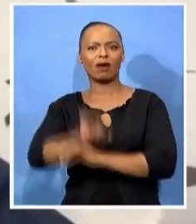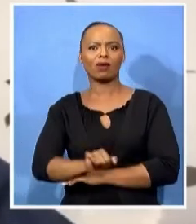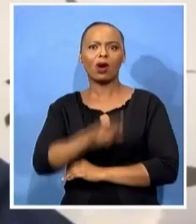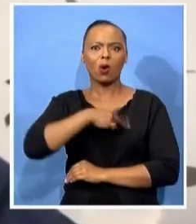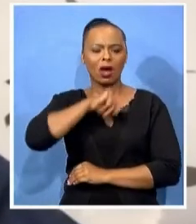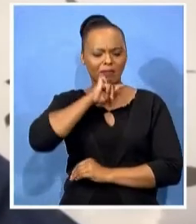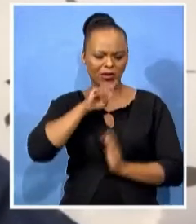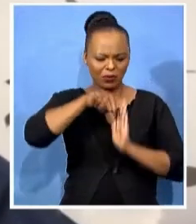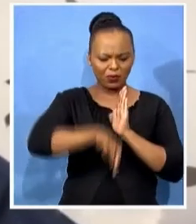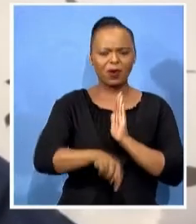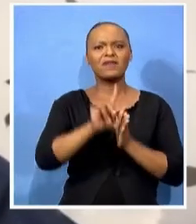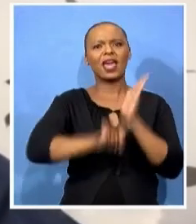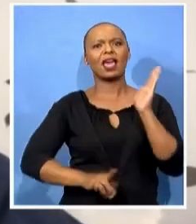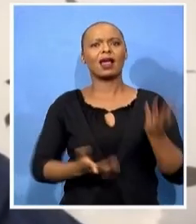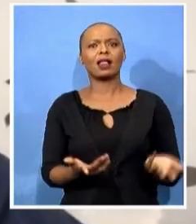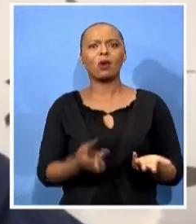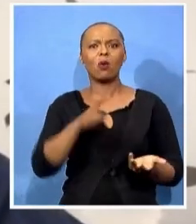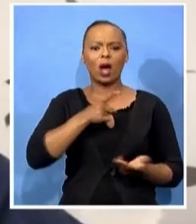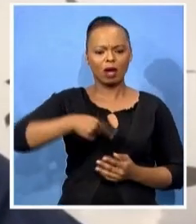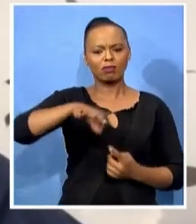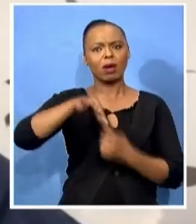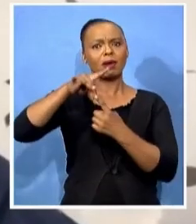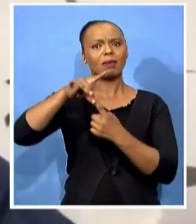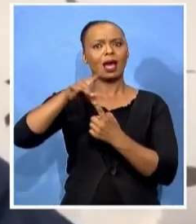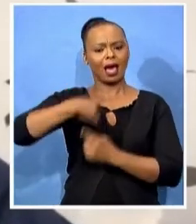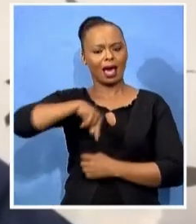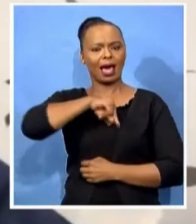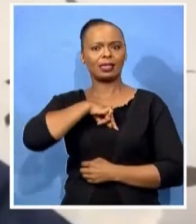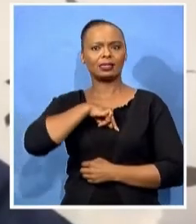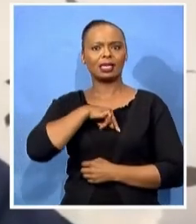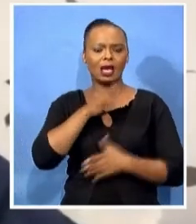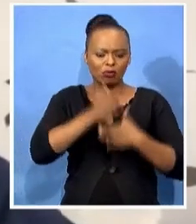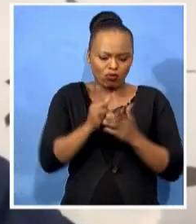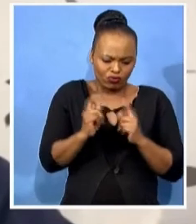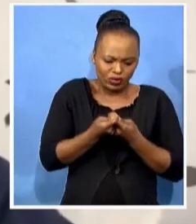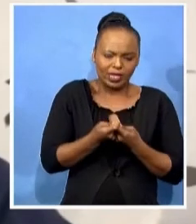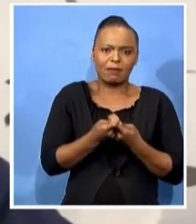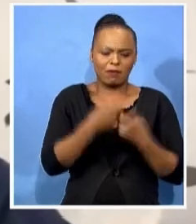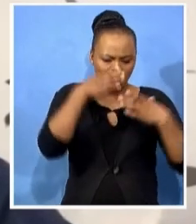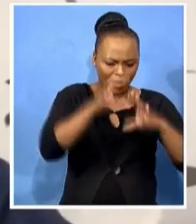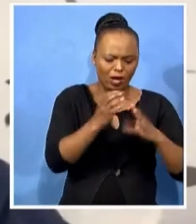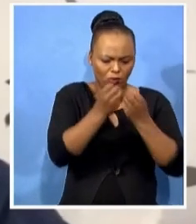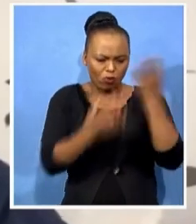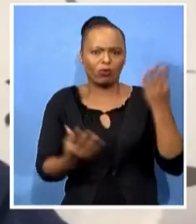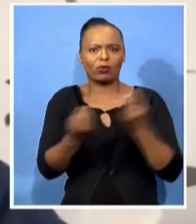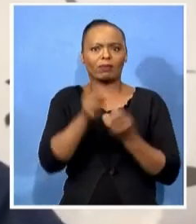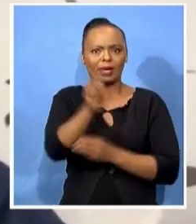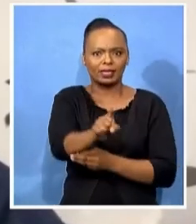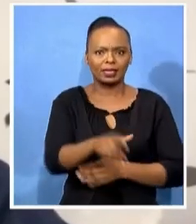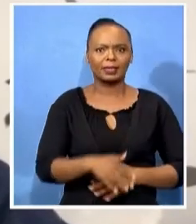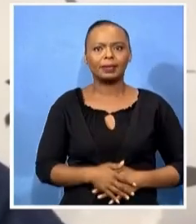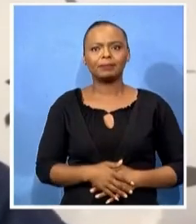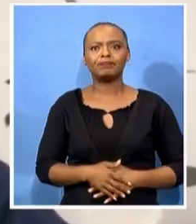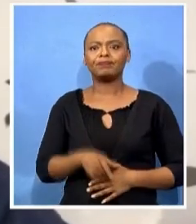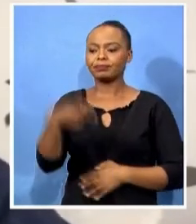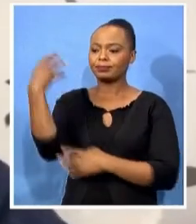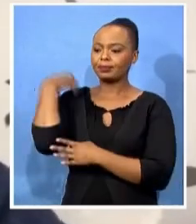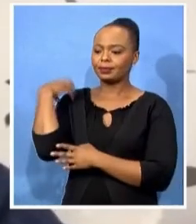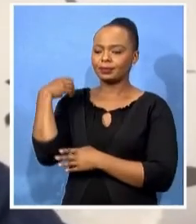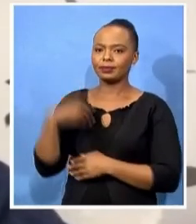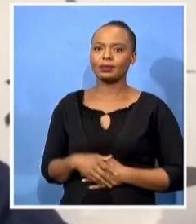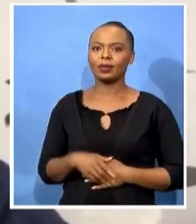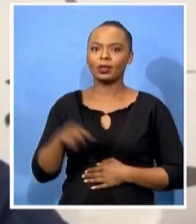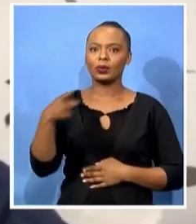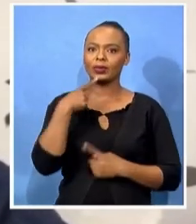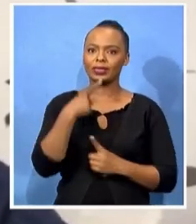Minister, I've got critical questions that I would like to pose at you. By your own admission, you have stated that South Africa was